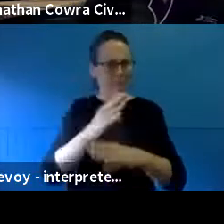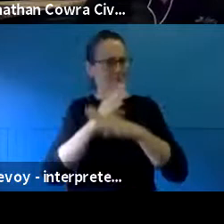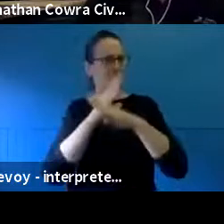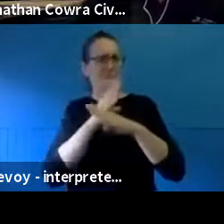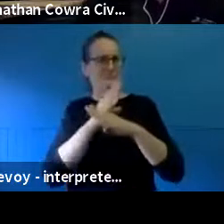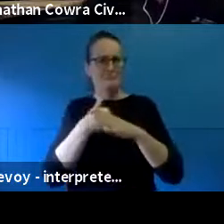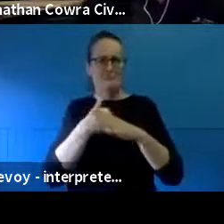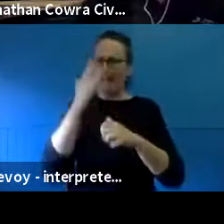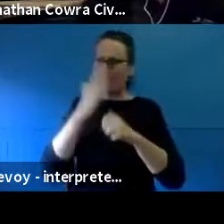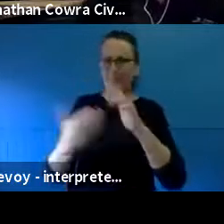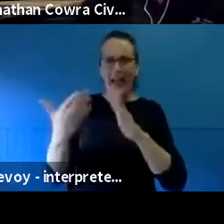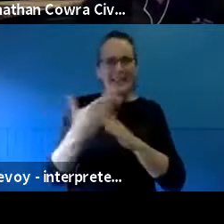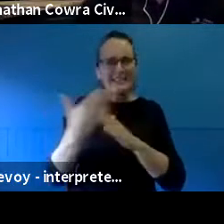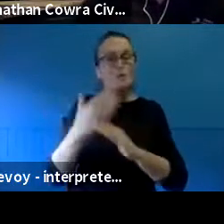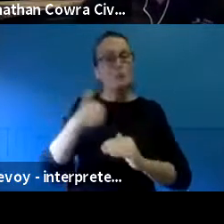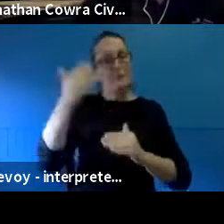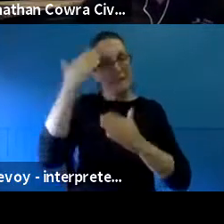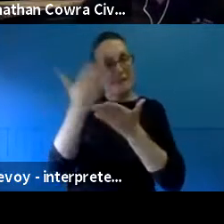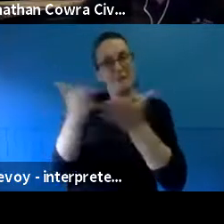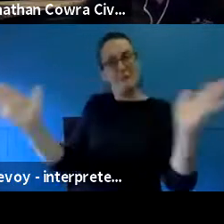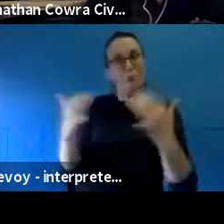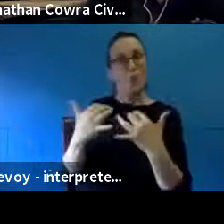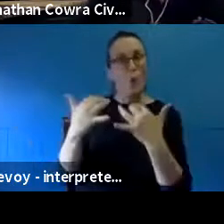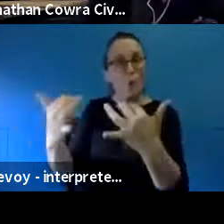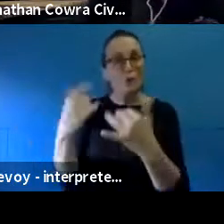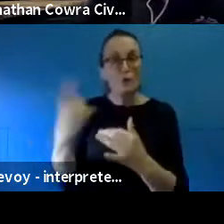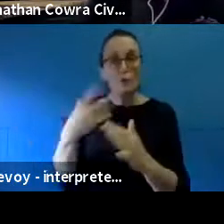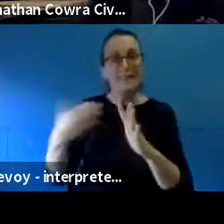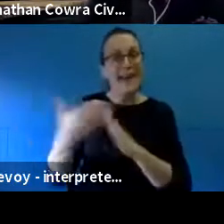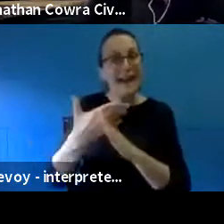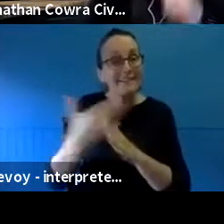well. About the broader audiences out there in the community, but